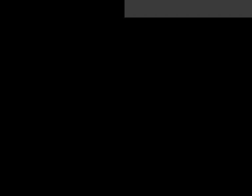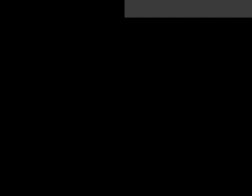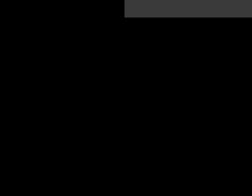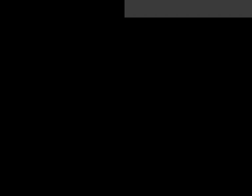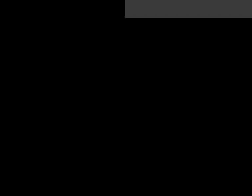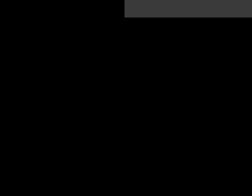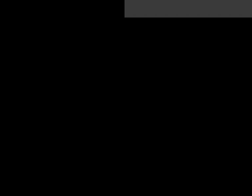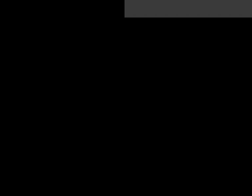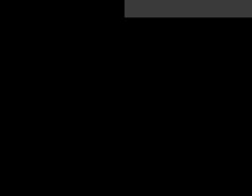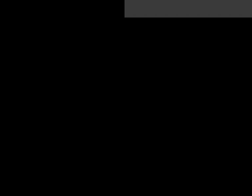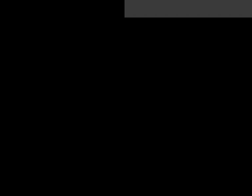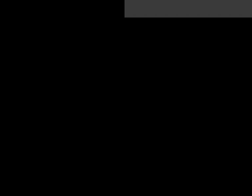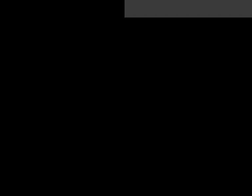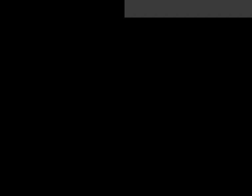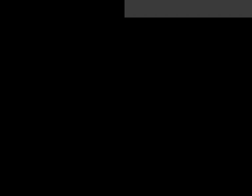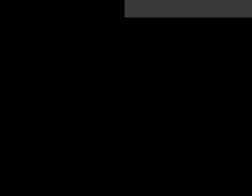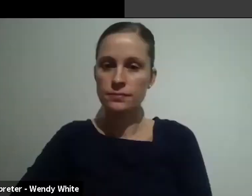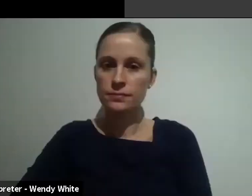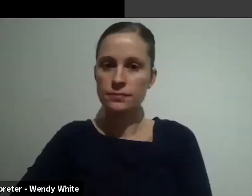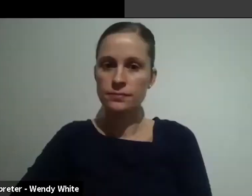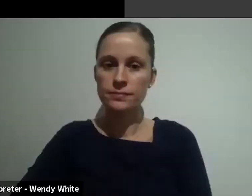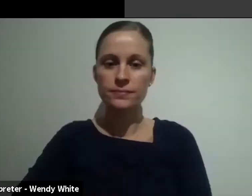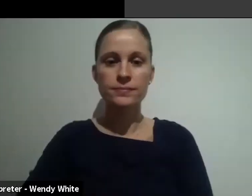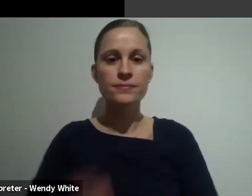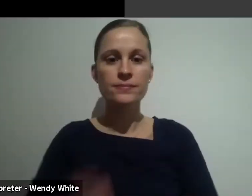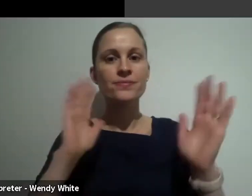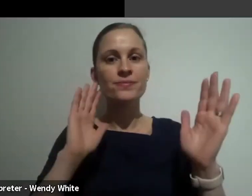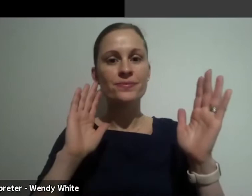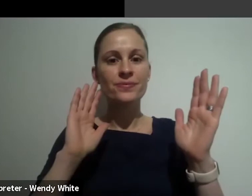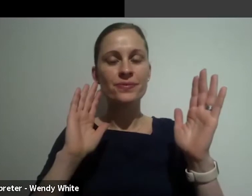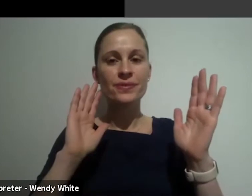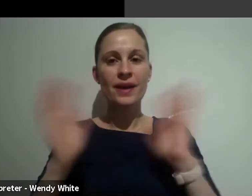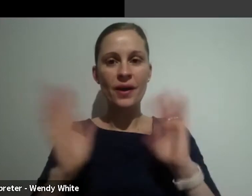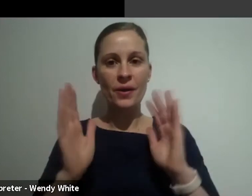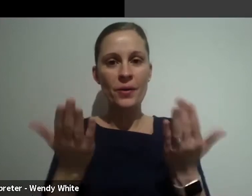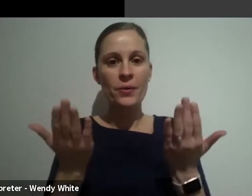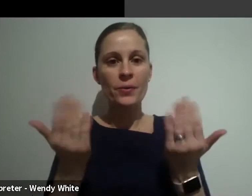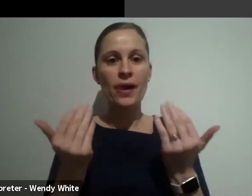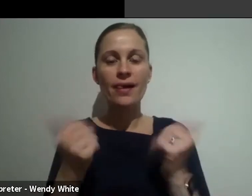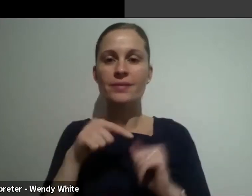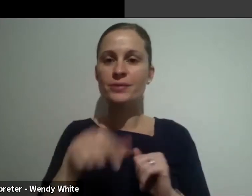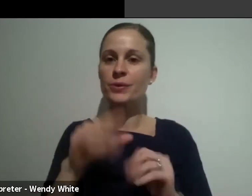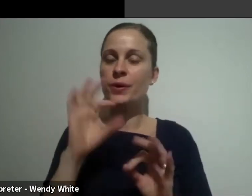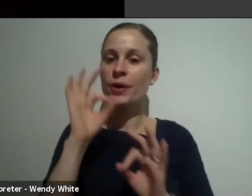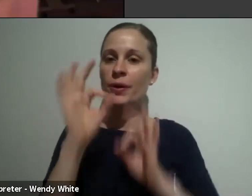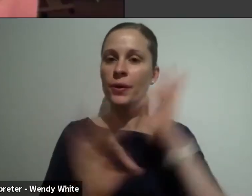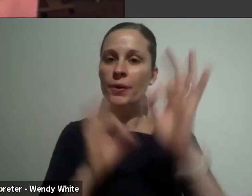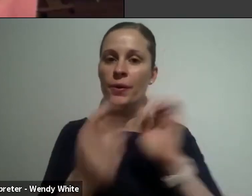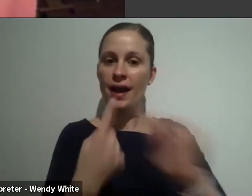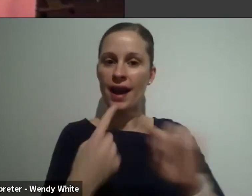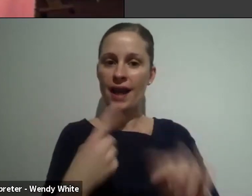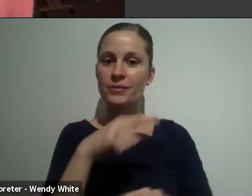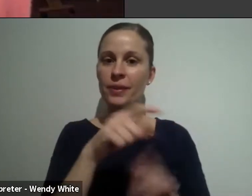Hello and welcome to Q&A with Pilar Palomero, the writer and director of